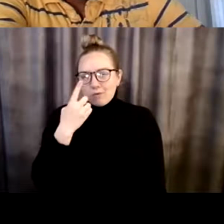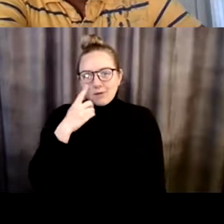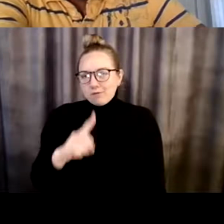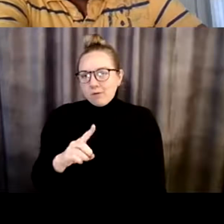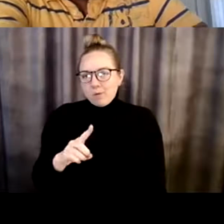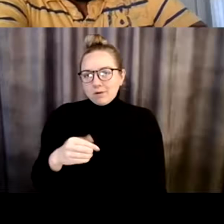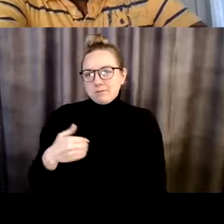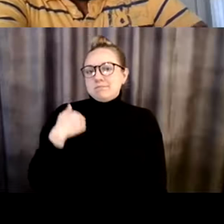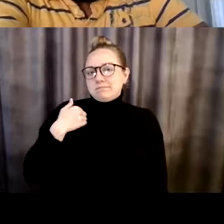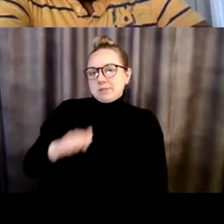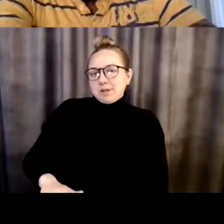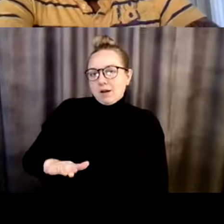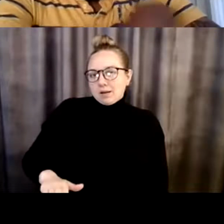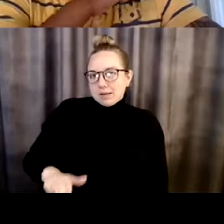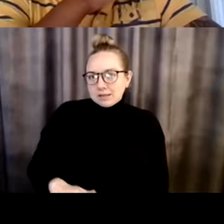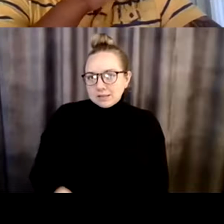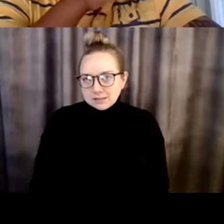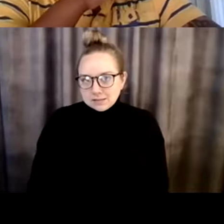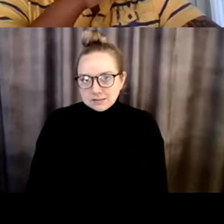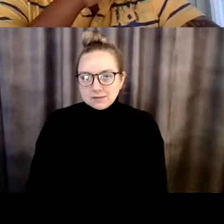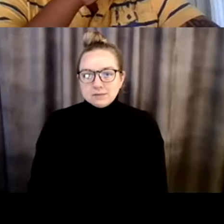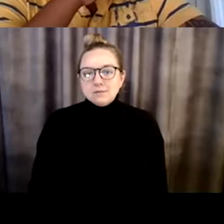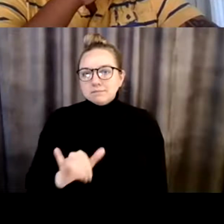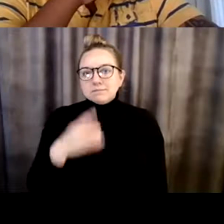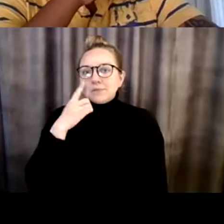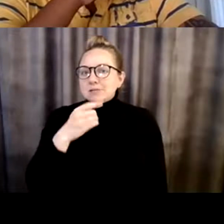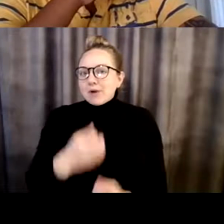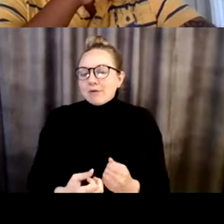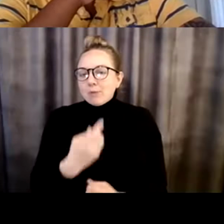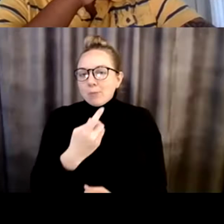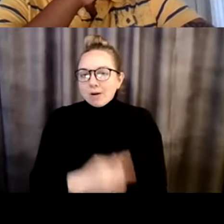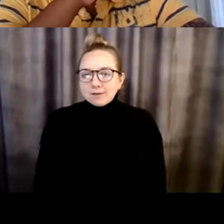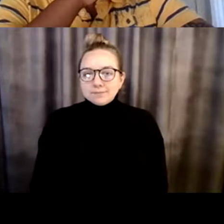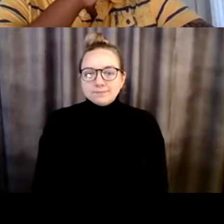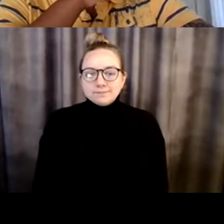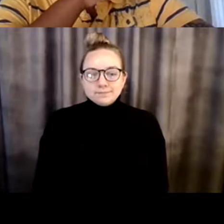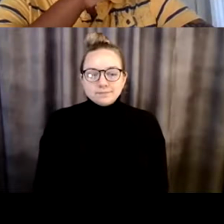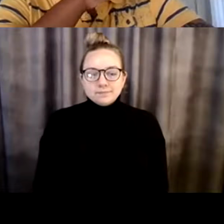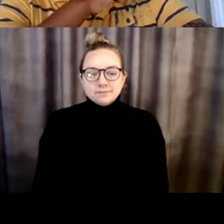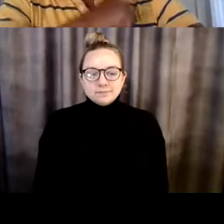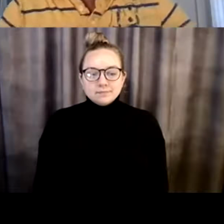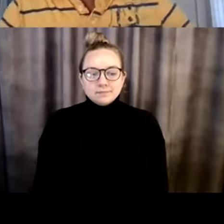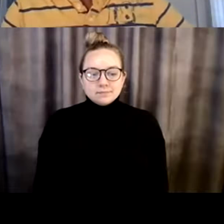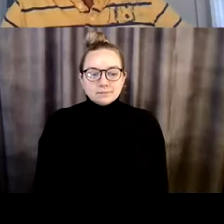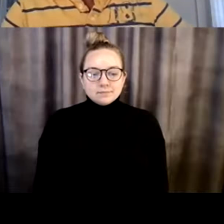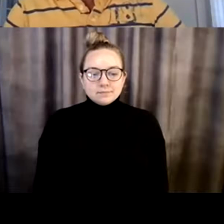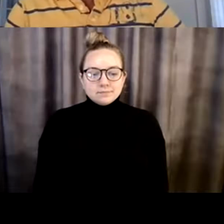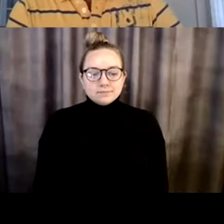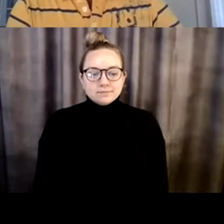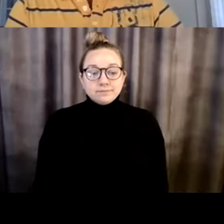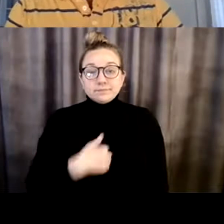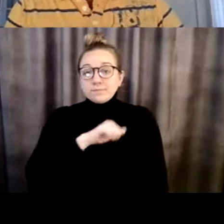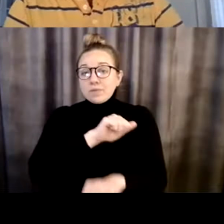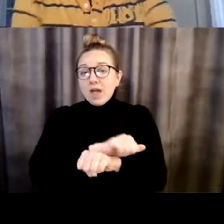folks because of their backgrounds. But we've supported work. I've worked with the state